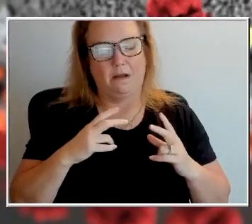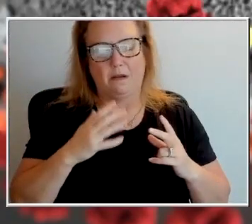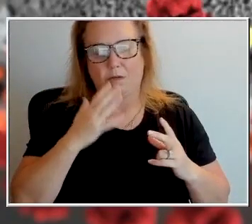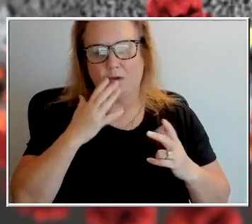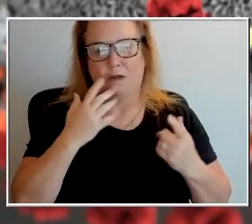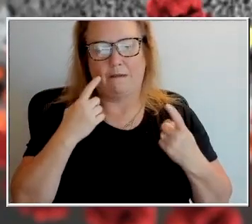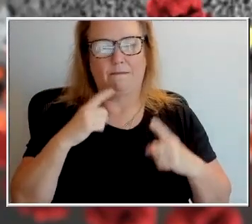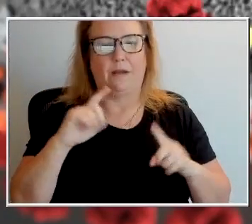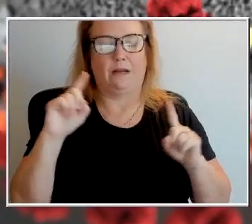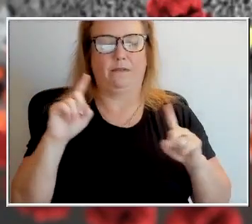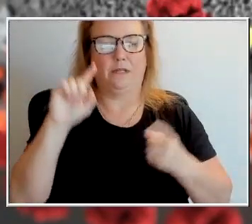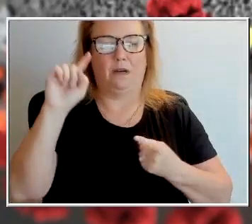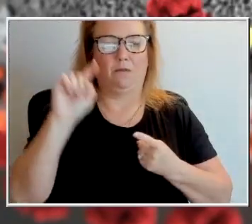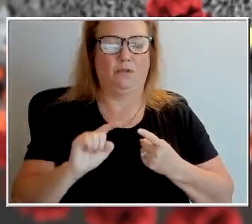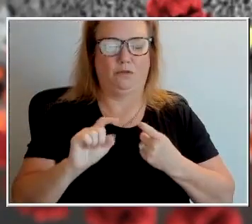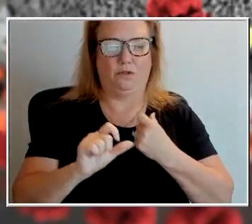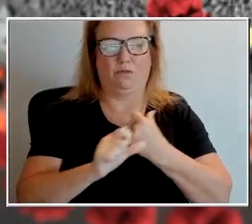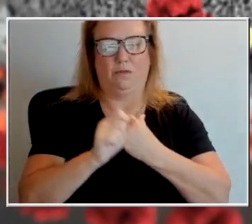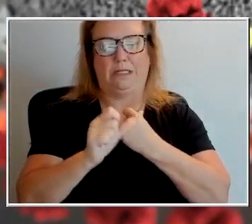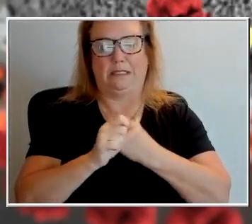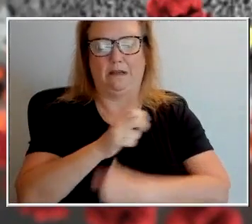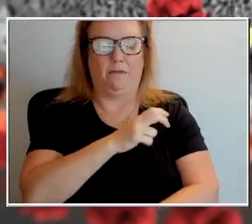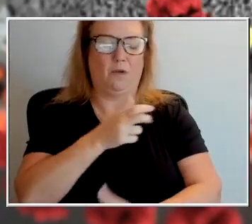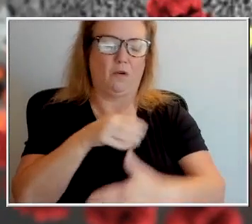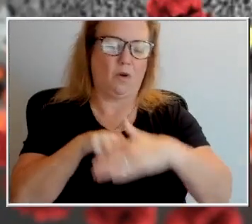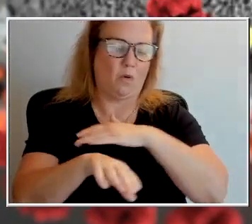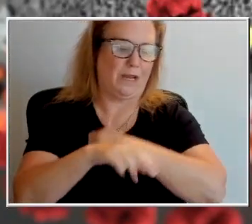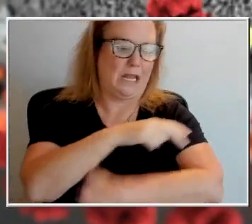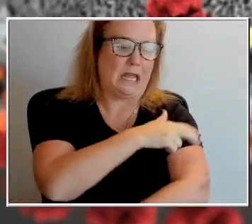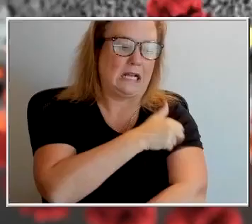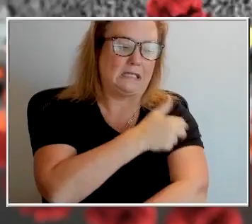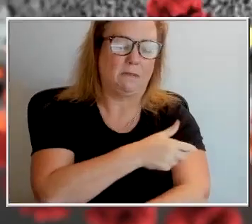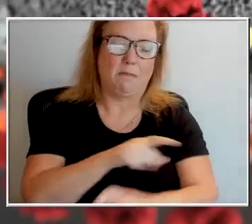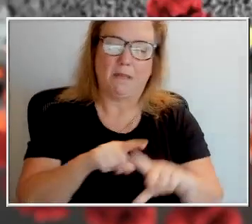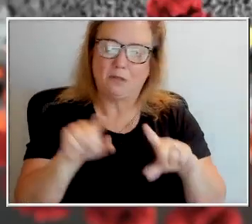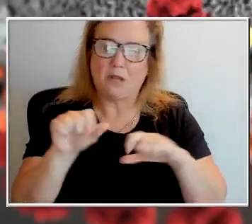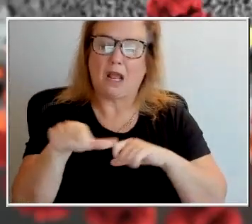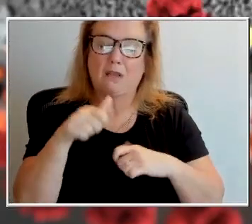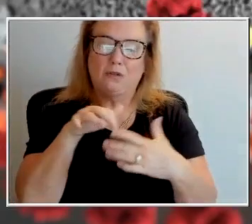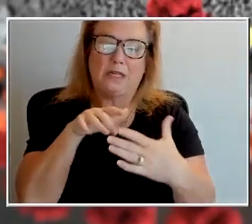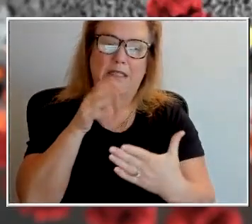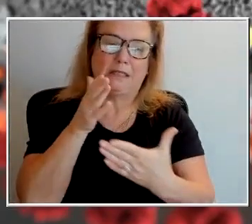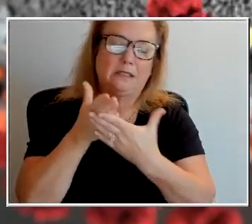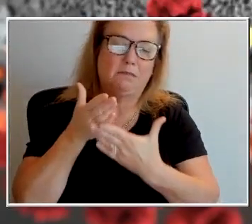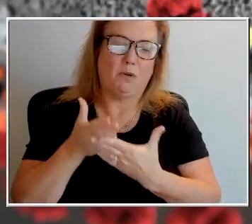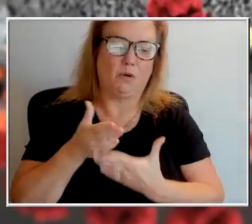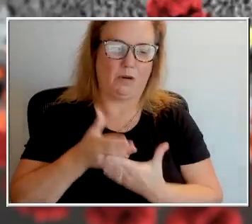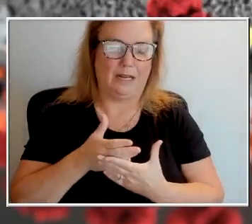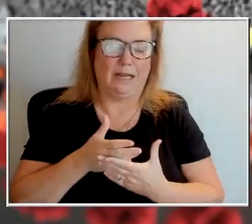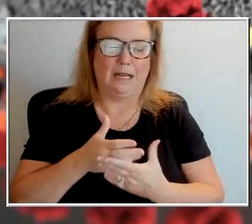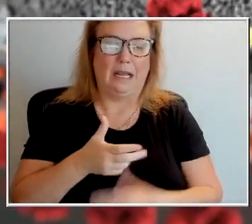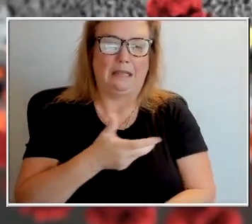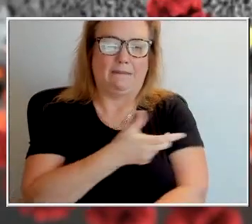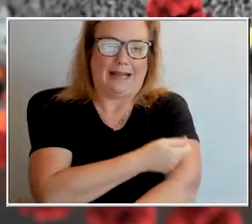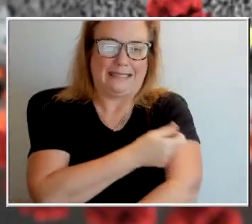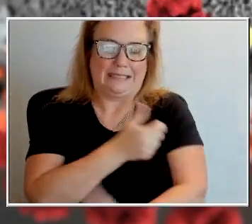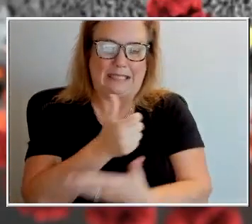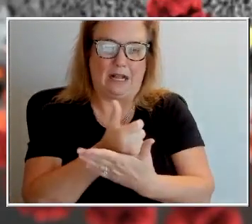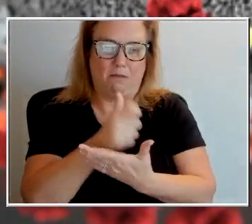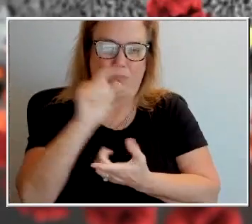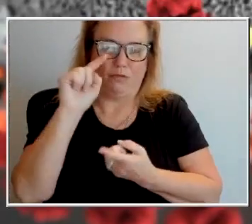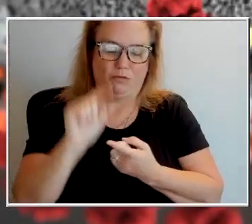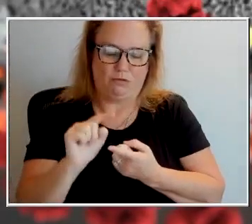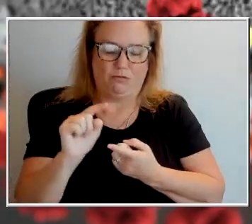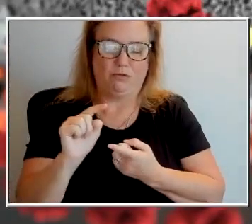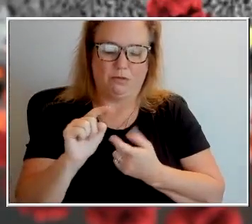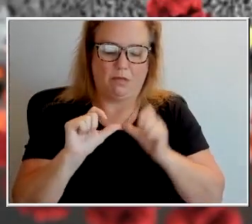effectiveness at reducing risk of hospitalization, but there are also other studies supporting the fact that the vaccines can help reduce your risk of long